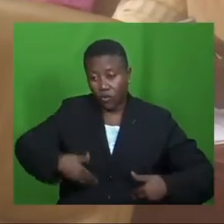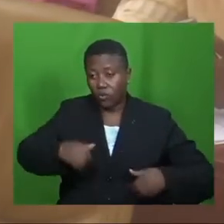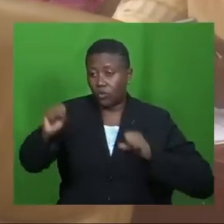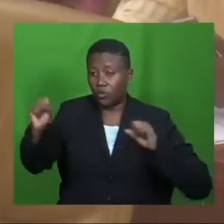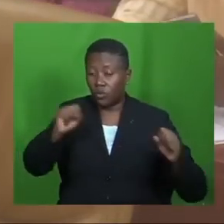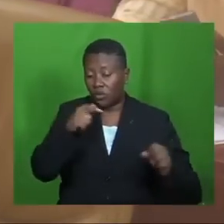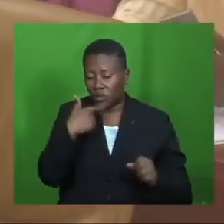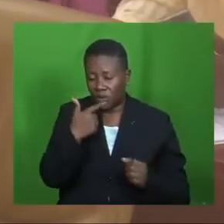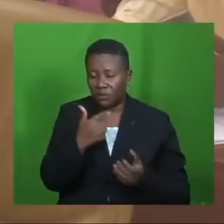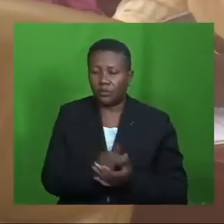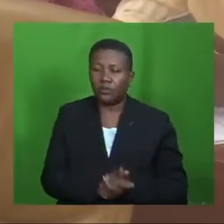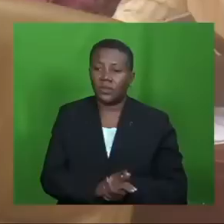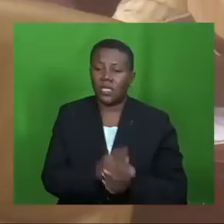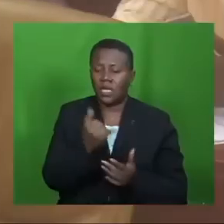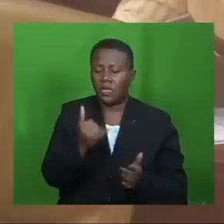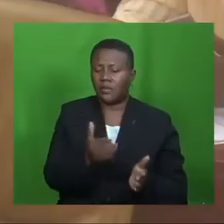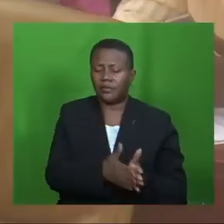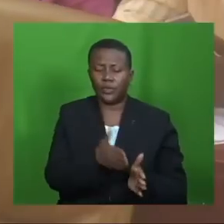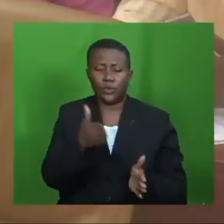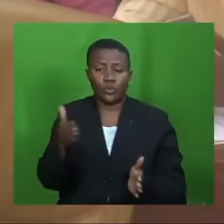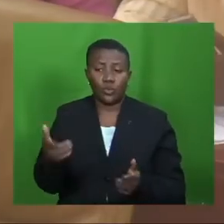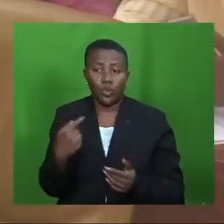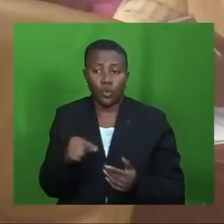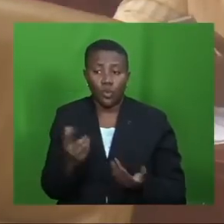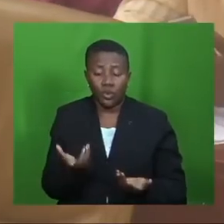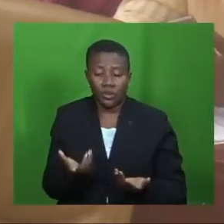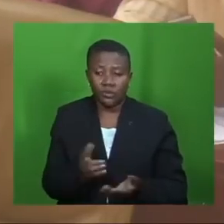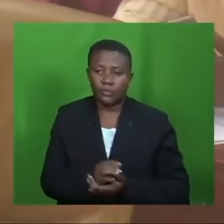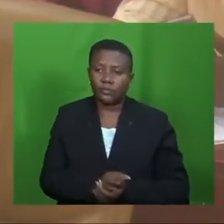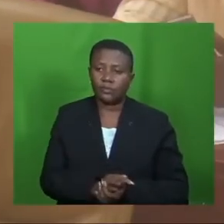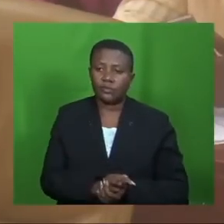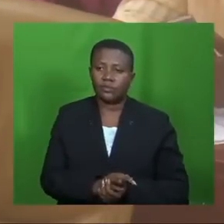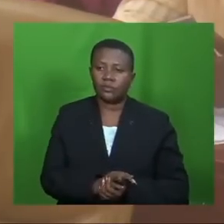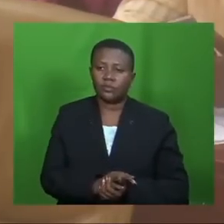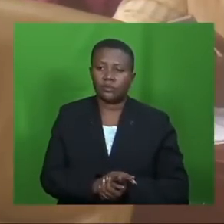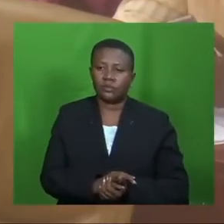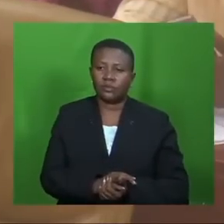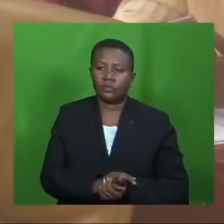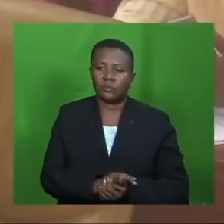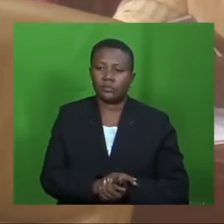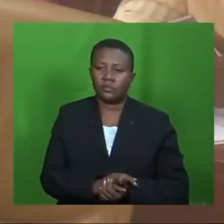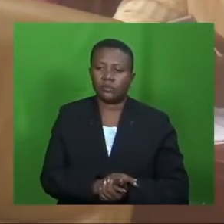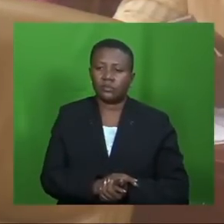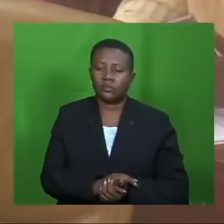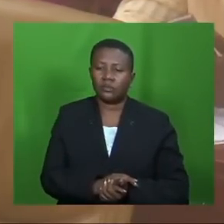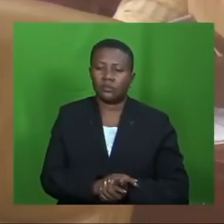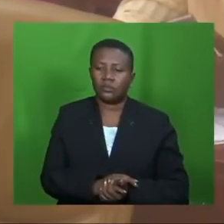going forward, I'll say the